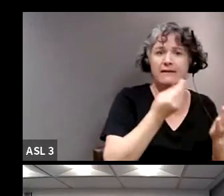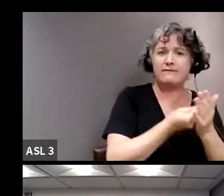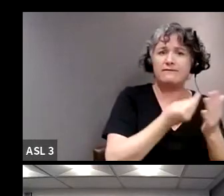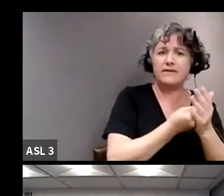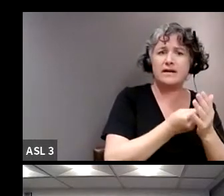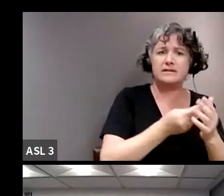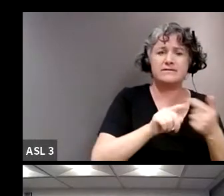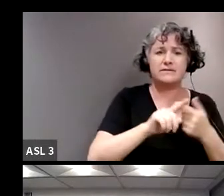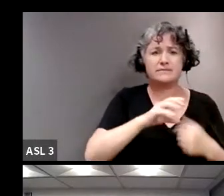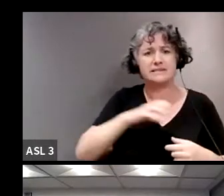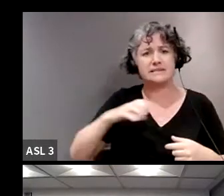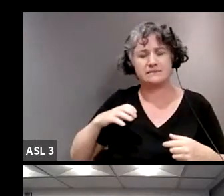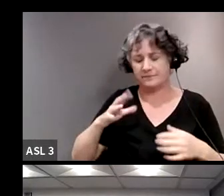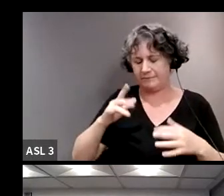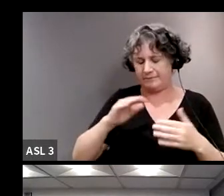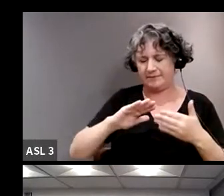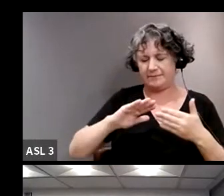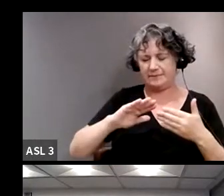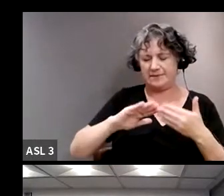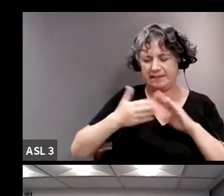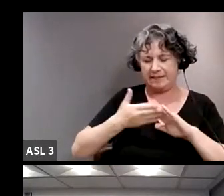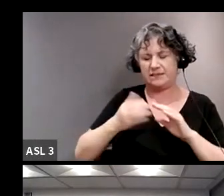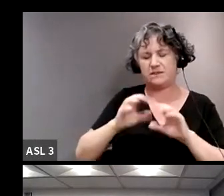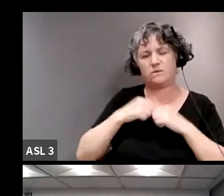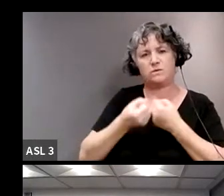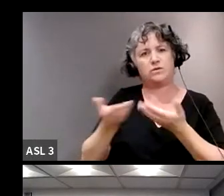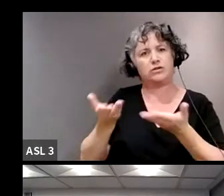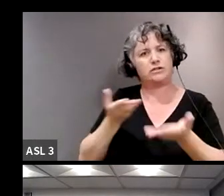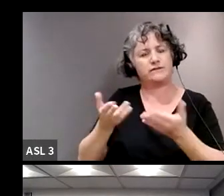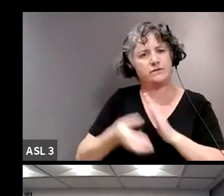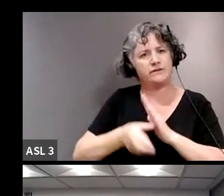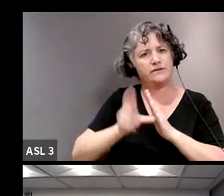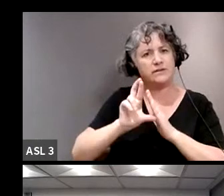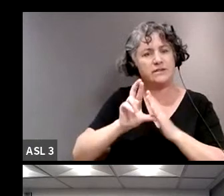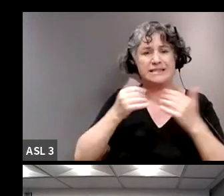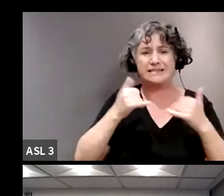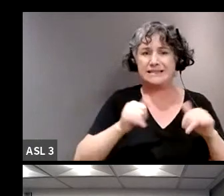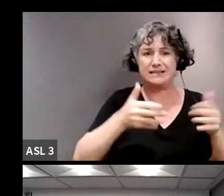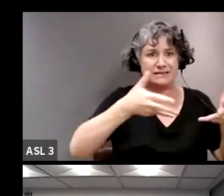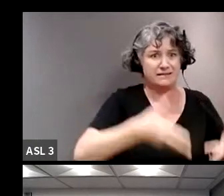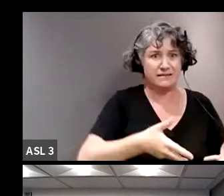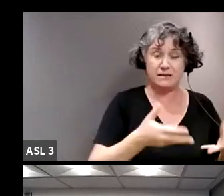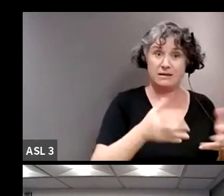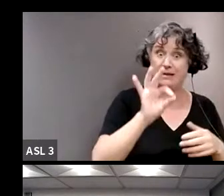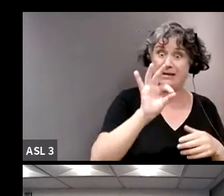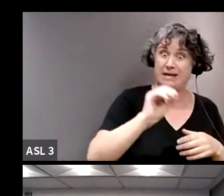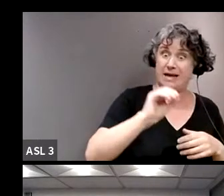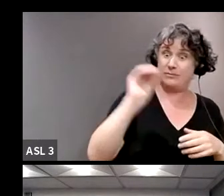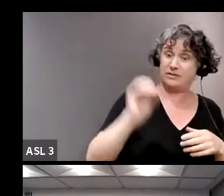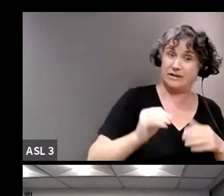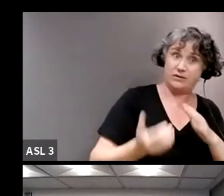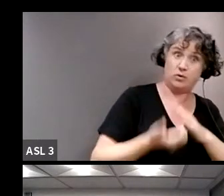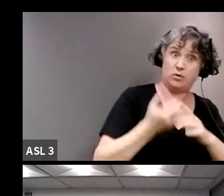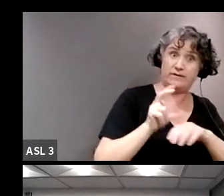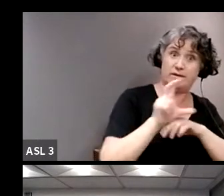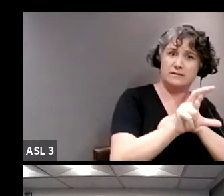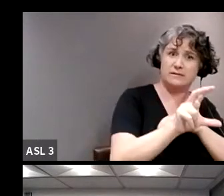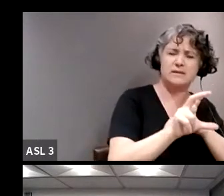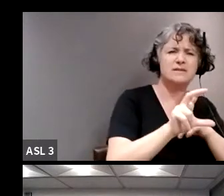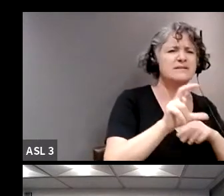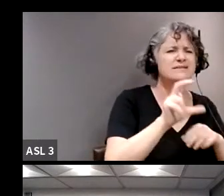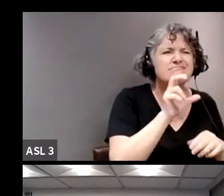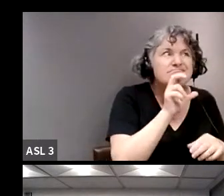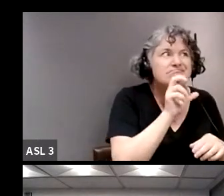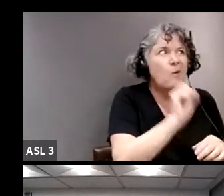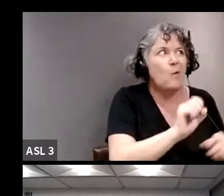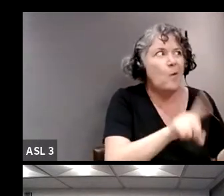the city from the social service review the balance is still ninety percent of the new investment going to traditional policing and only ten